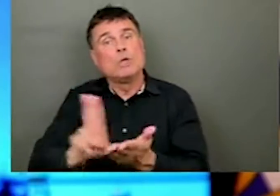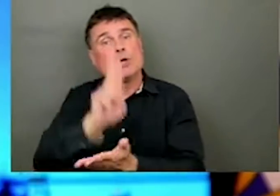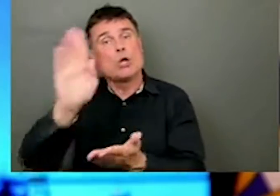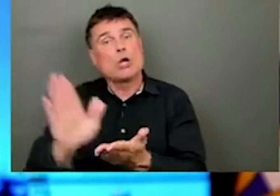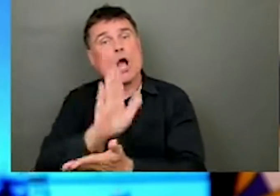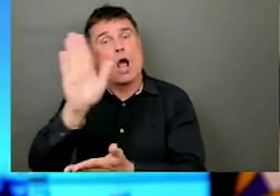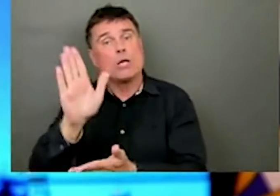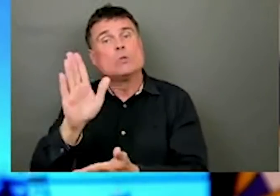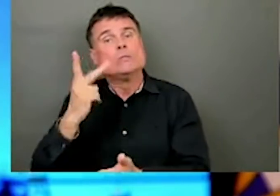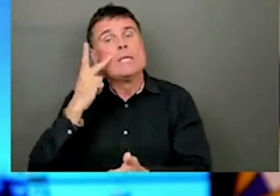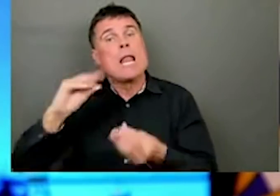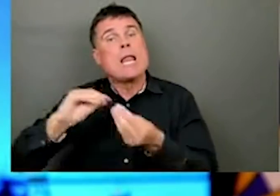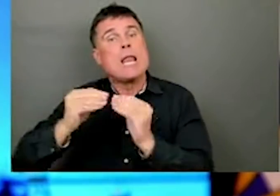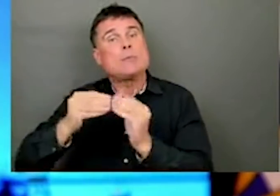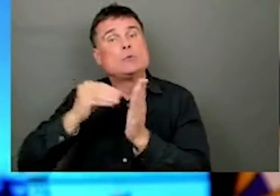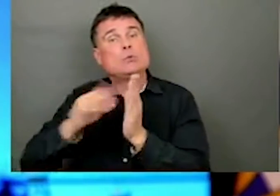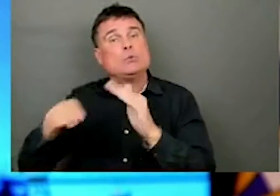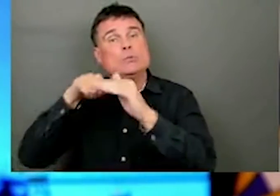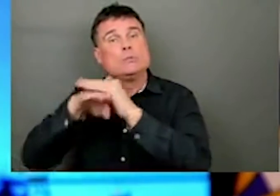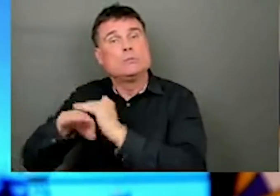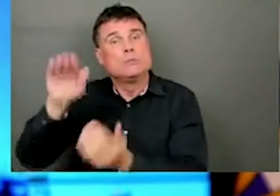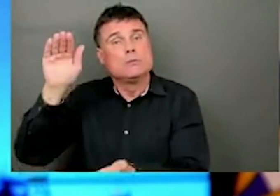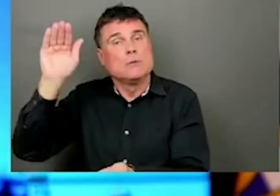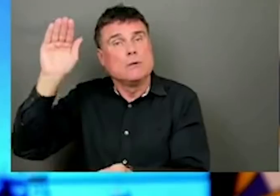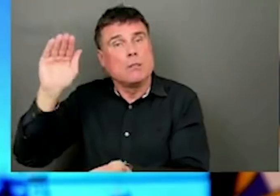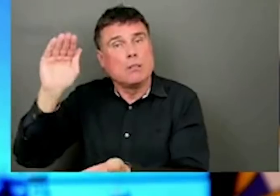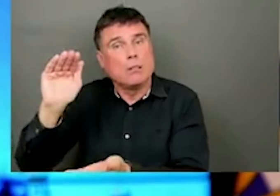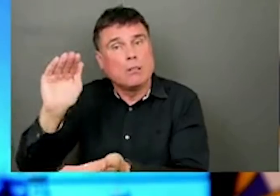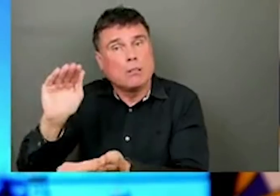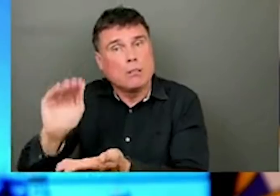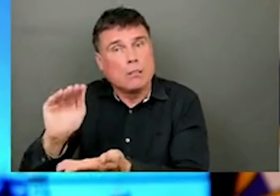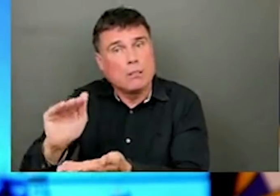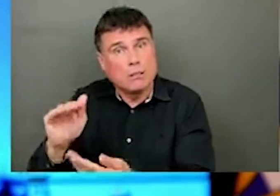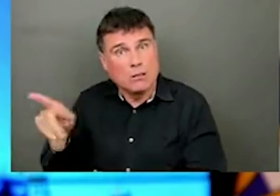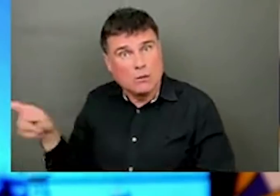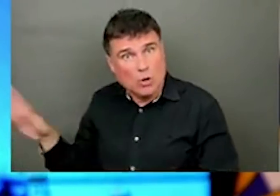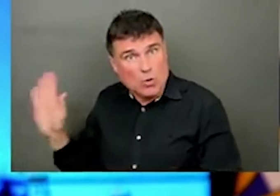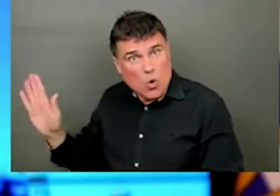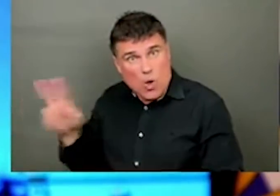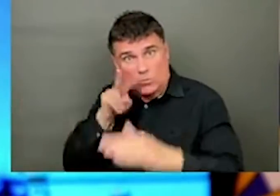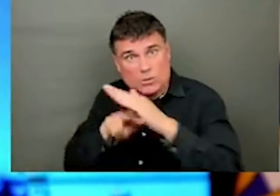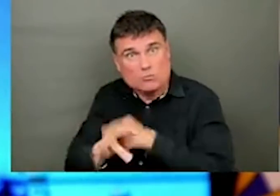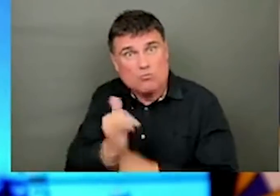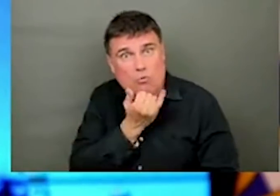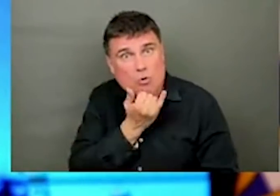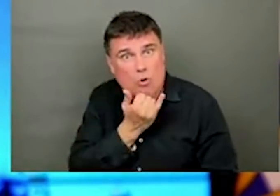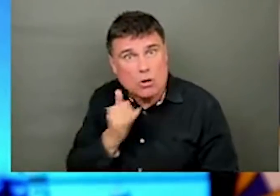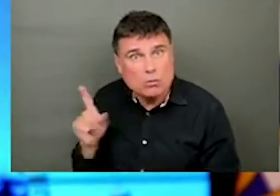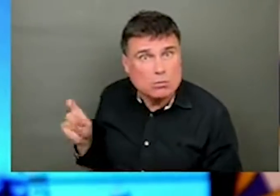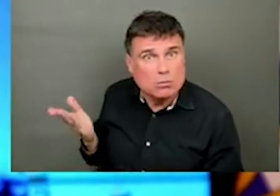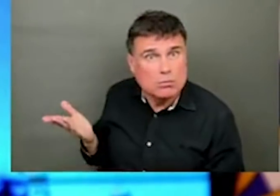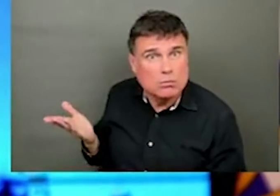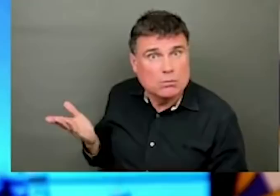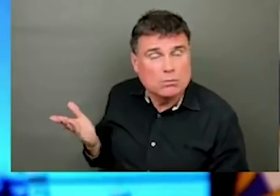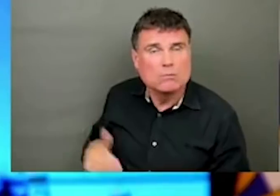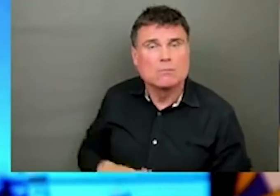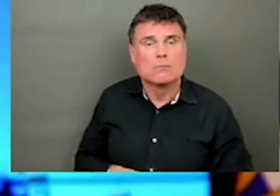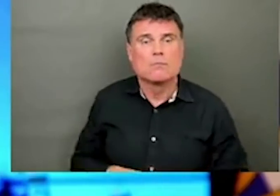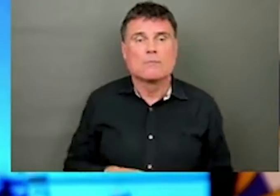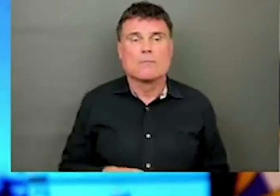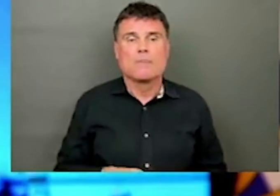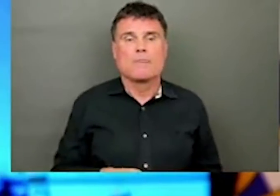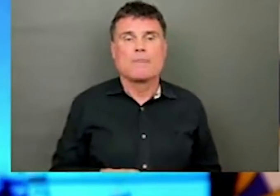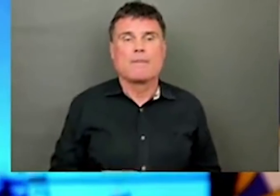Was that projection premature? Did it not take into account the possibilities of variants? Of course, it took into